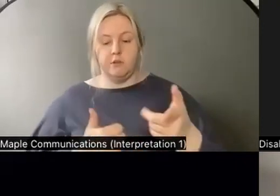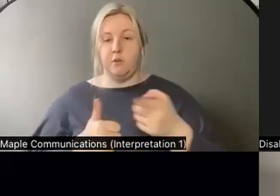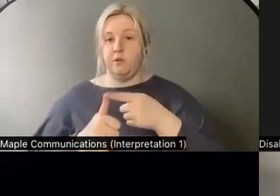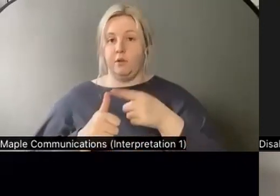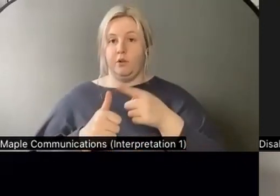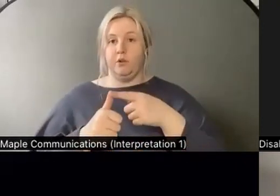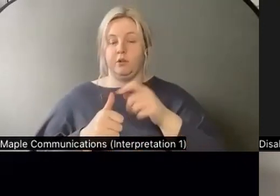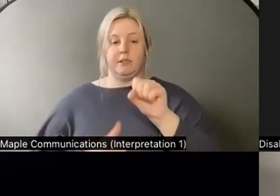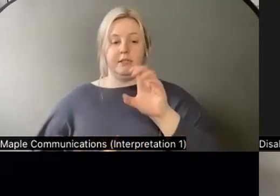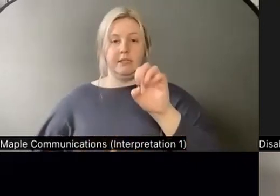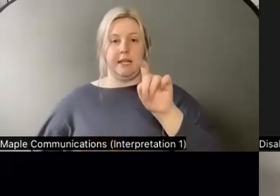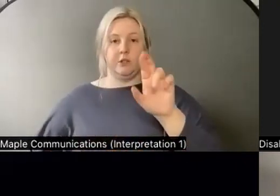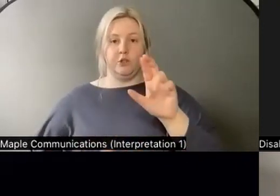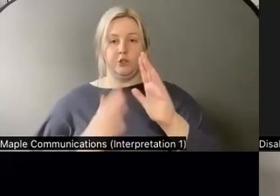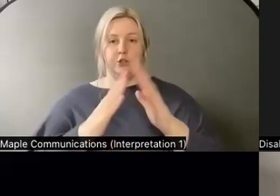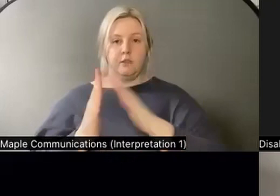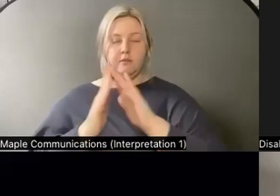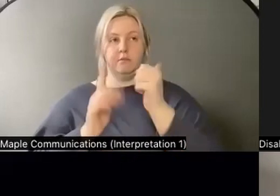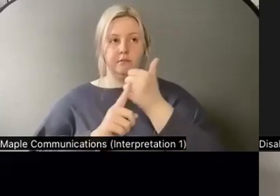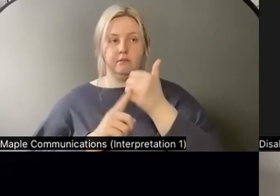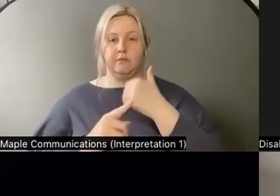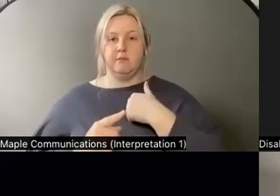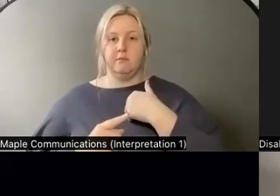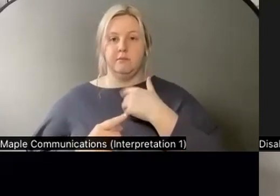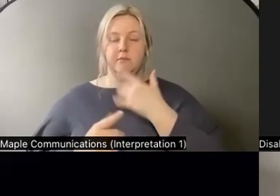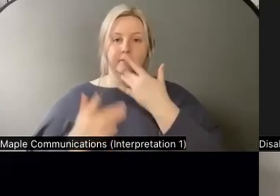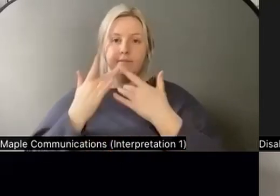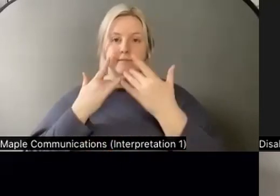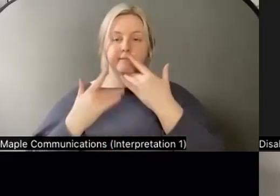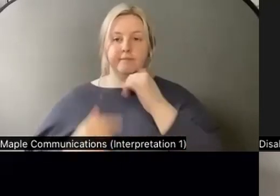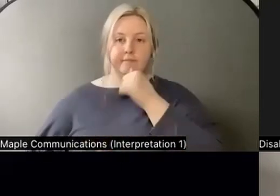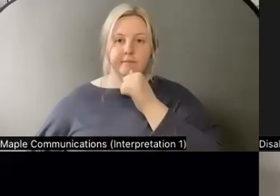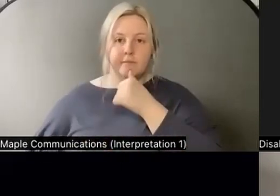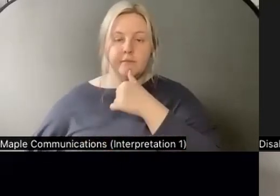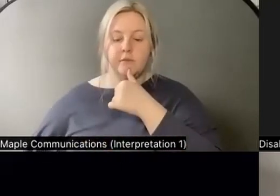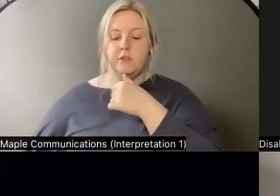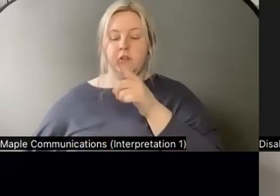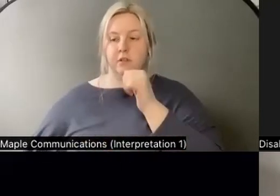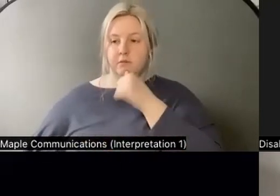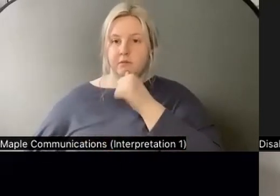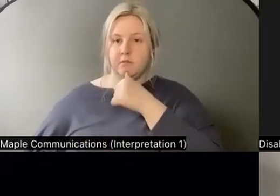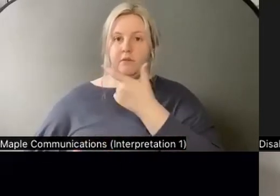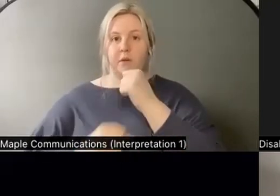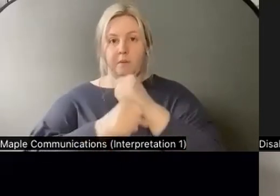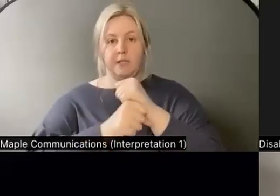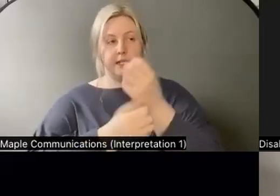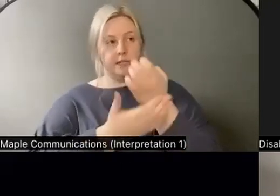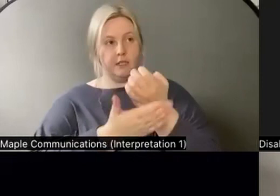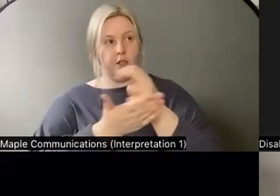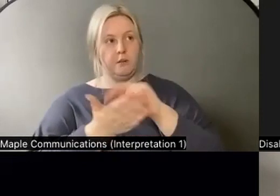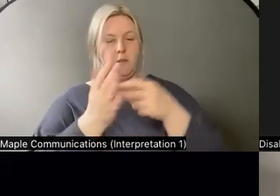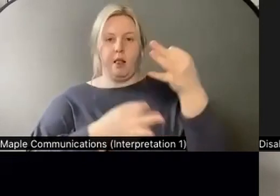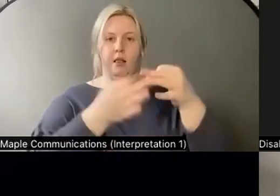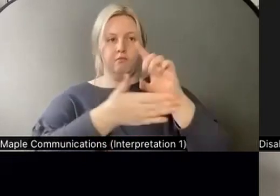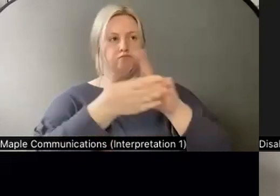has depoliticized suffering, conceptualizing suffering in ways that protect the current economy from criticism,